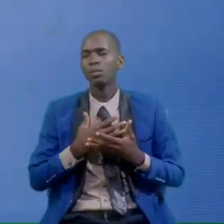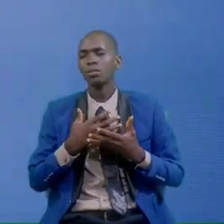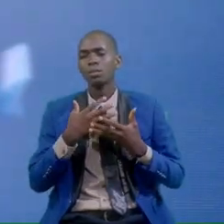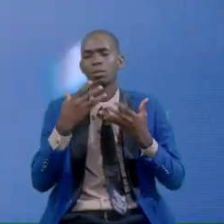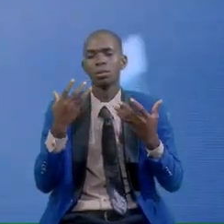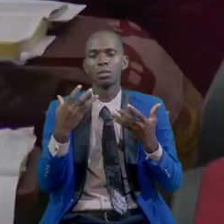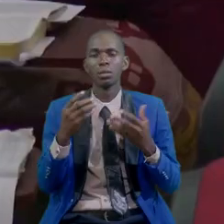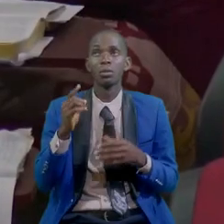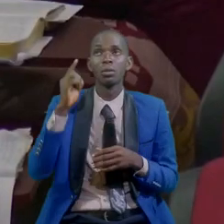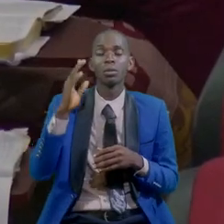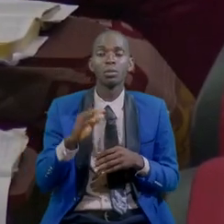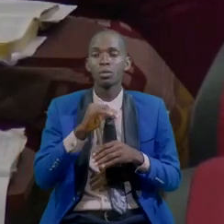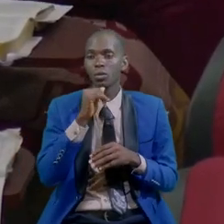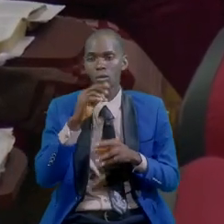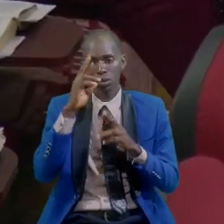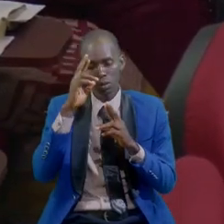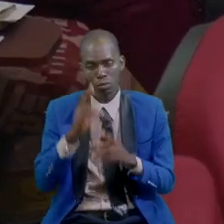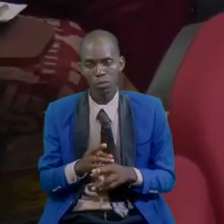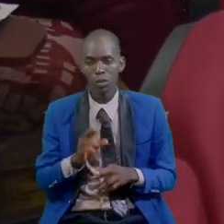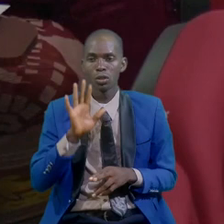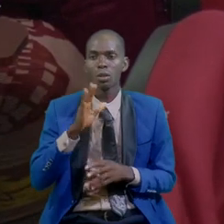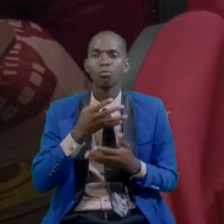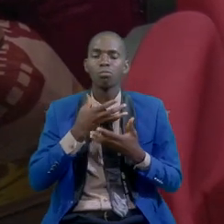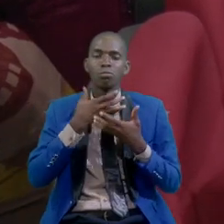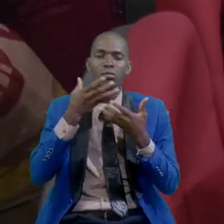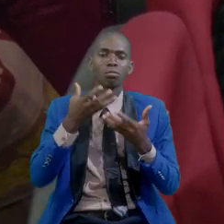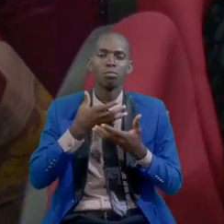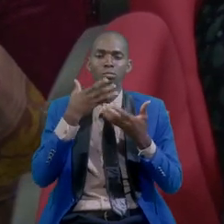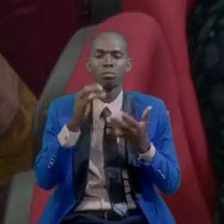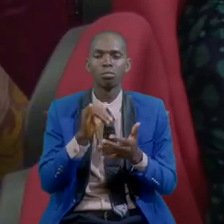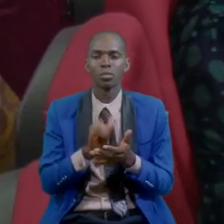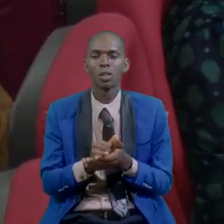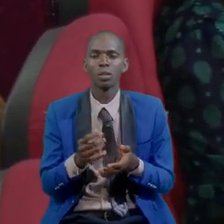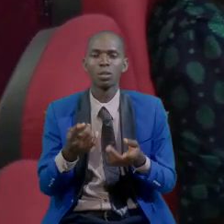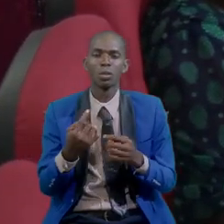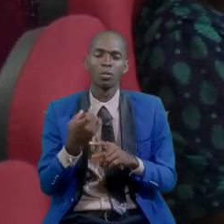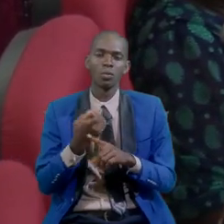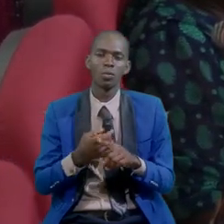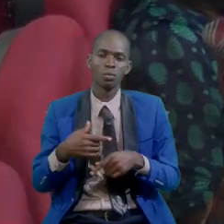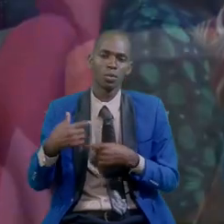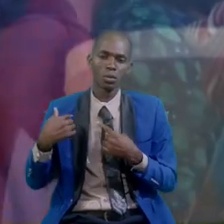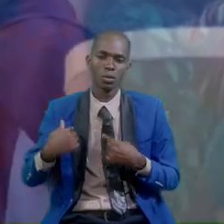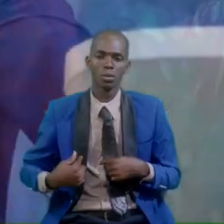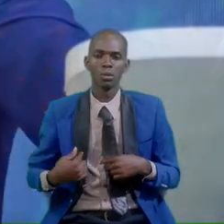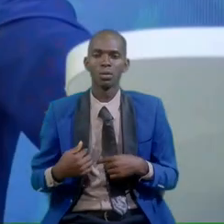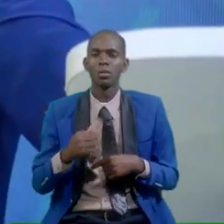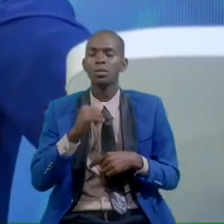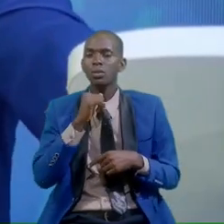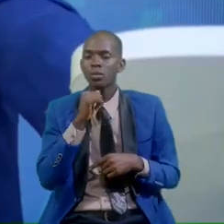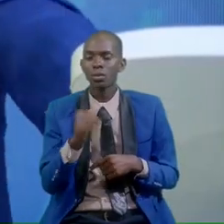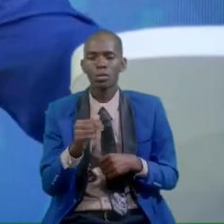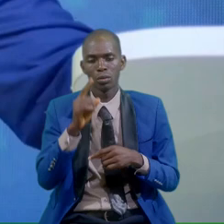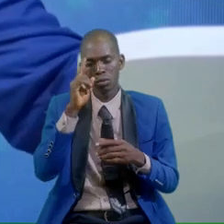God doesn't respect shout that comes from a heart not trusting in his